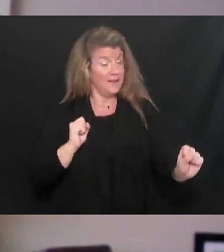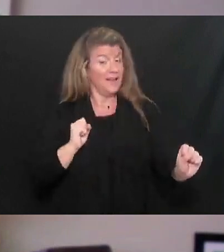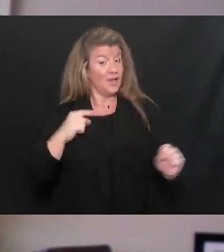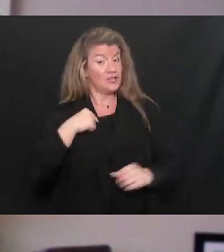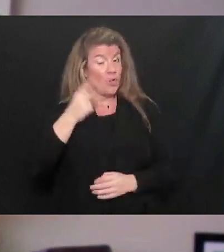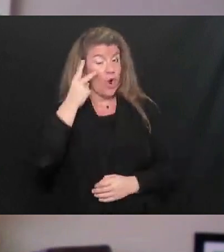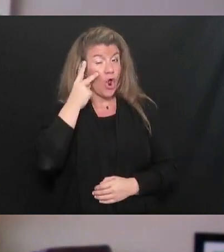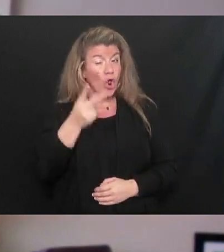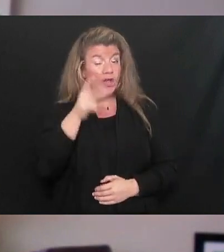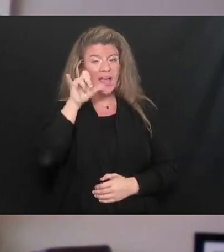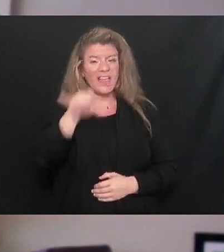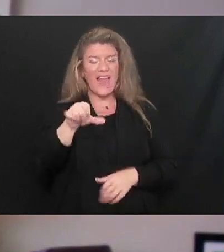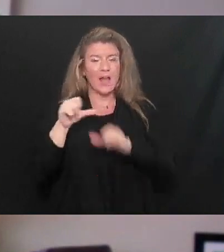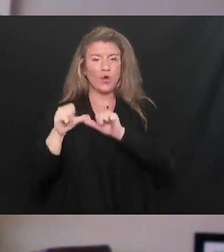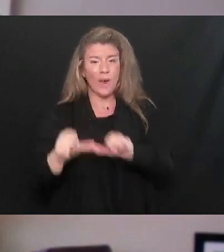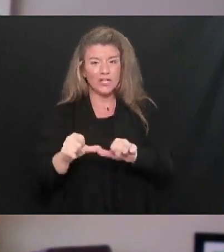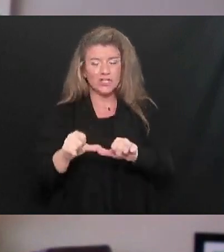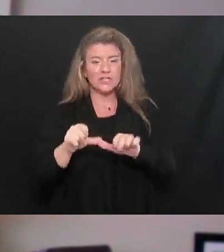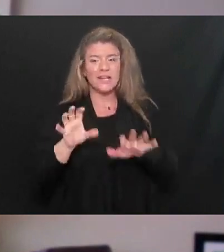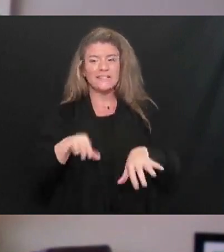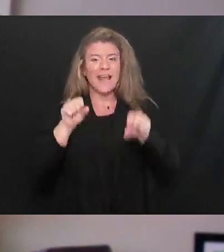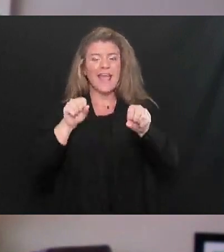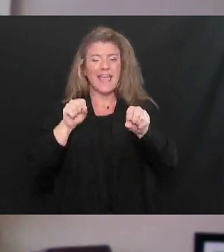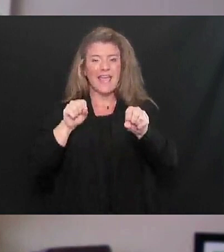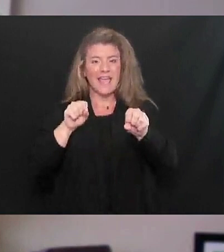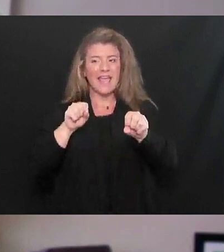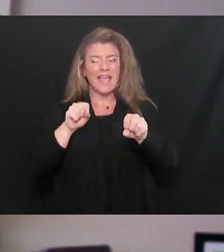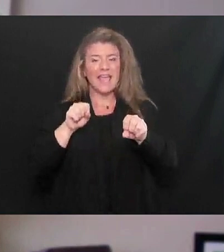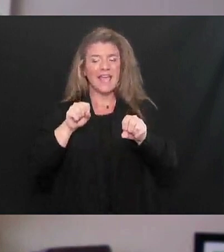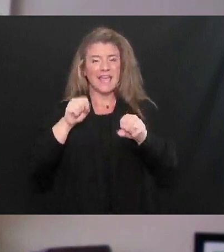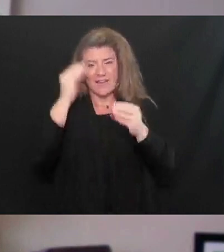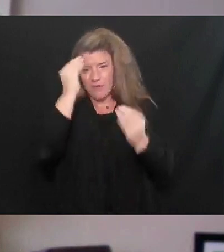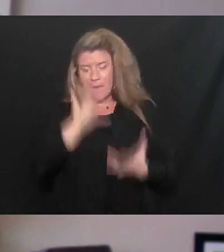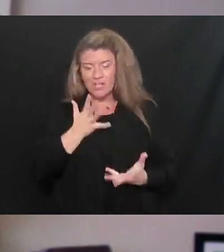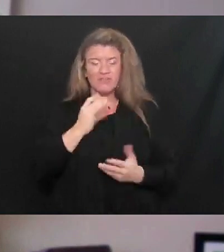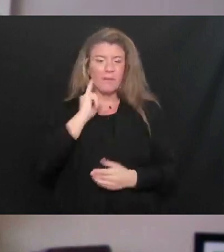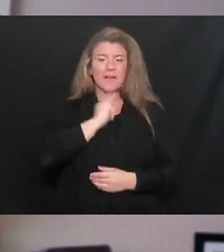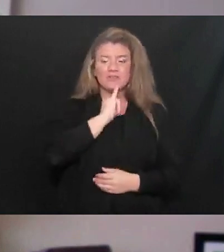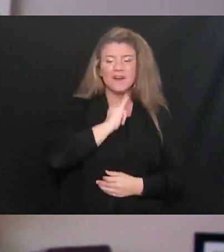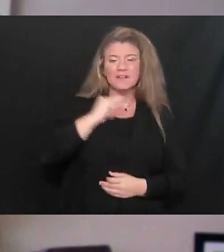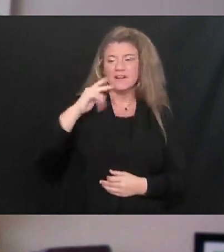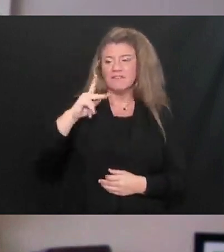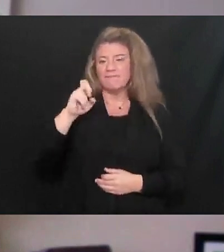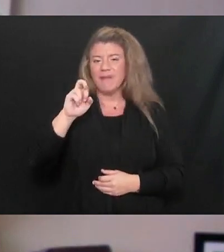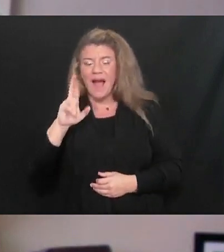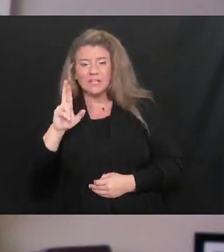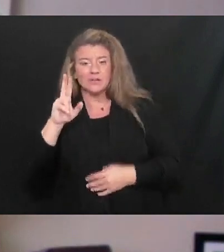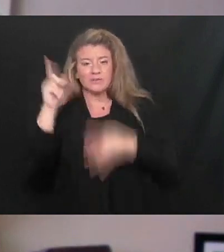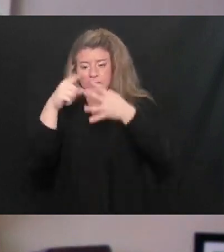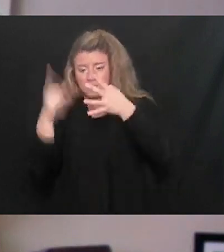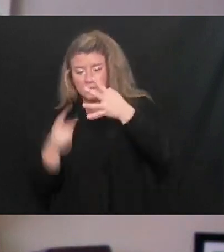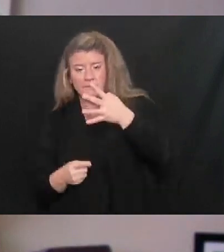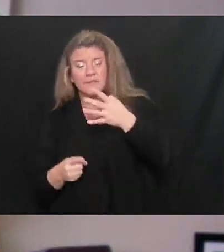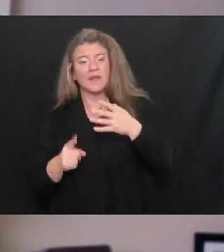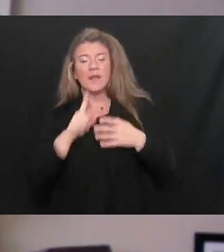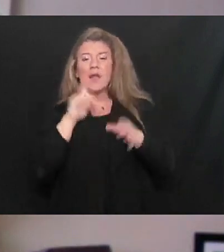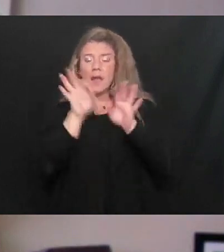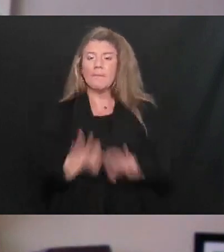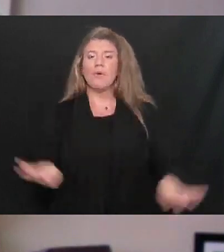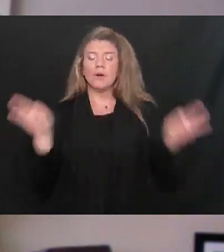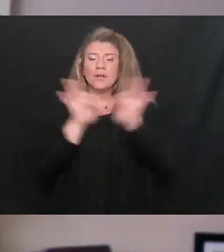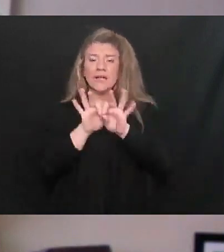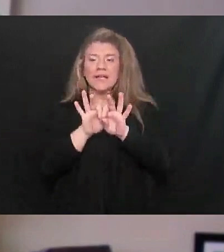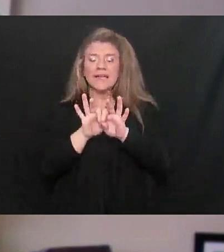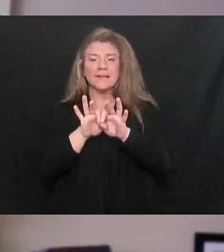that duration, taking input from Israel, from Pfizer, but certainly, importantly, getting to